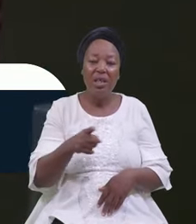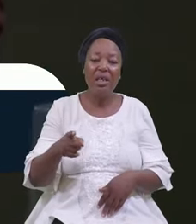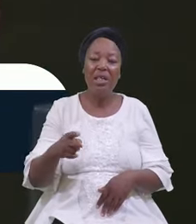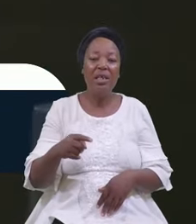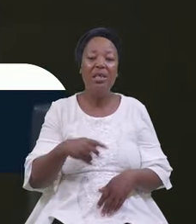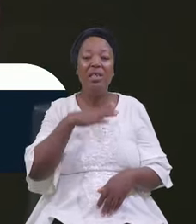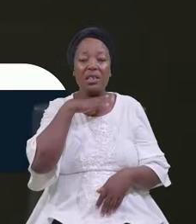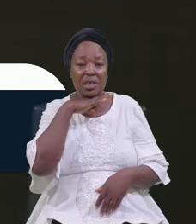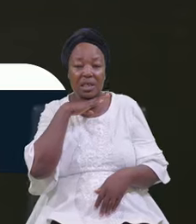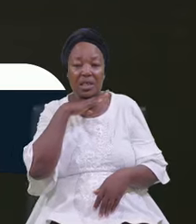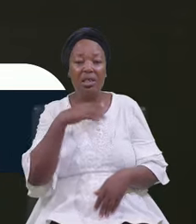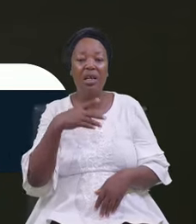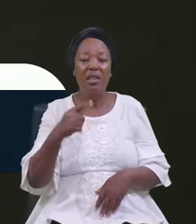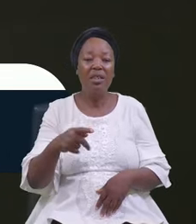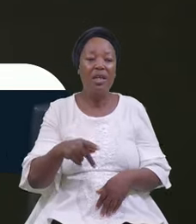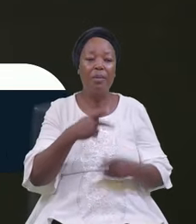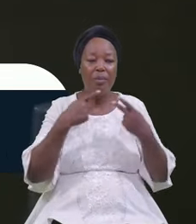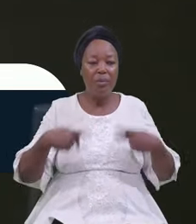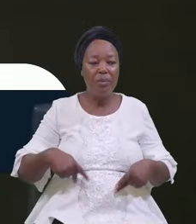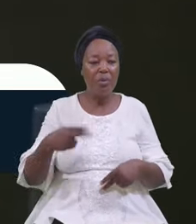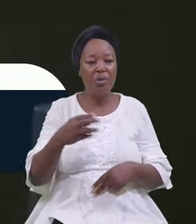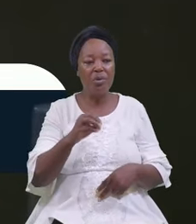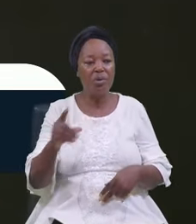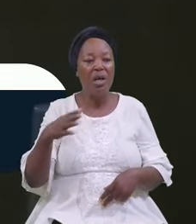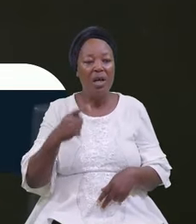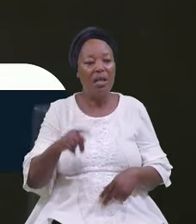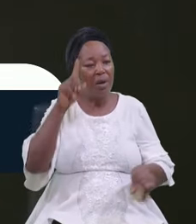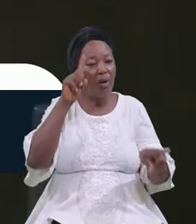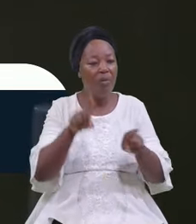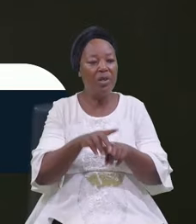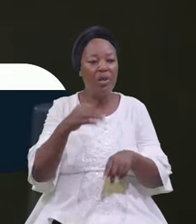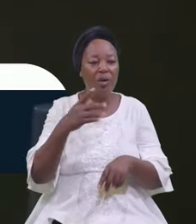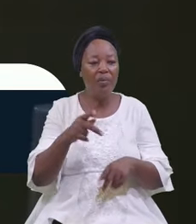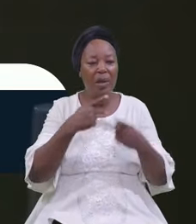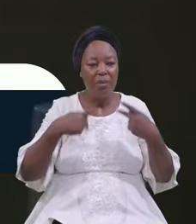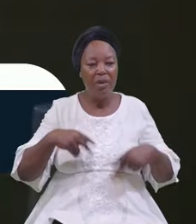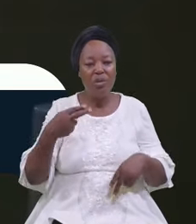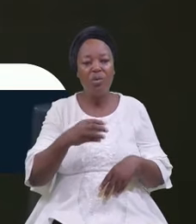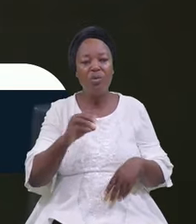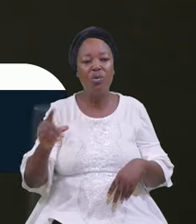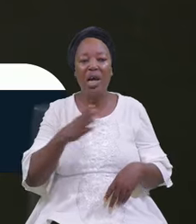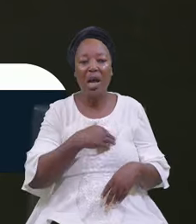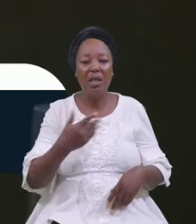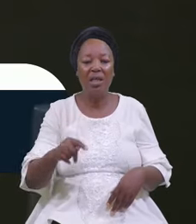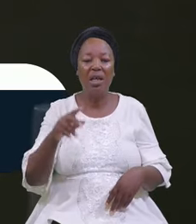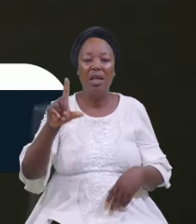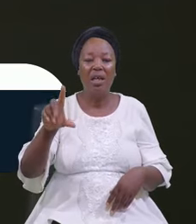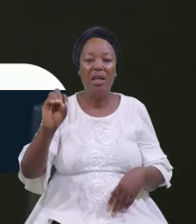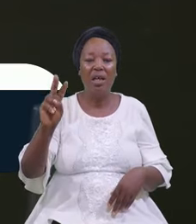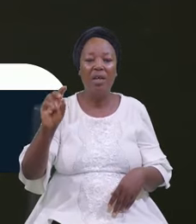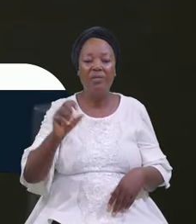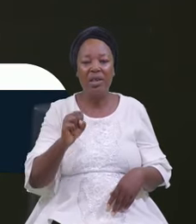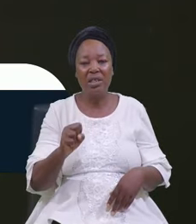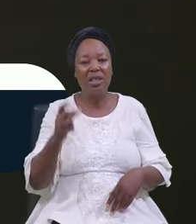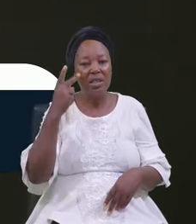defiled the priesthood, the covenant of the priesthood and of the Levites. Look at verse